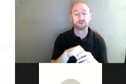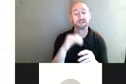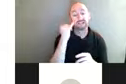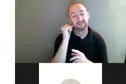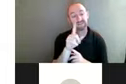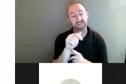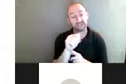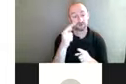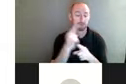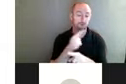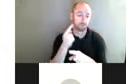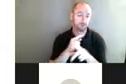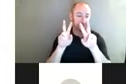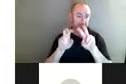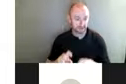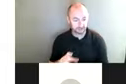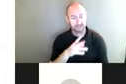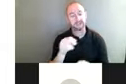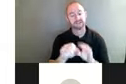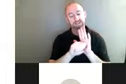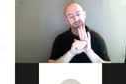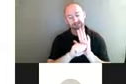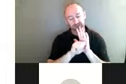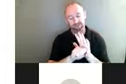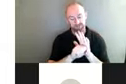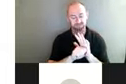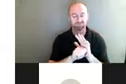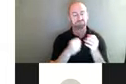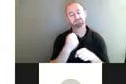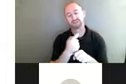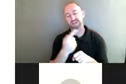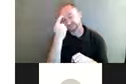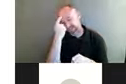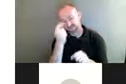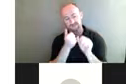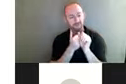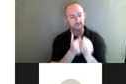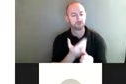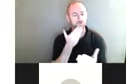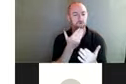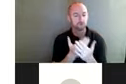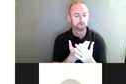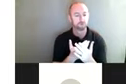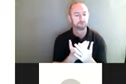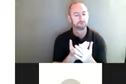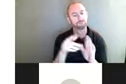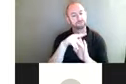were properly analyzed and whether or not the symbolization is intuitive and follows good cartographic